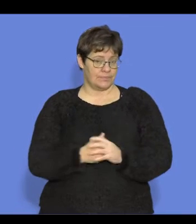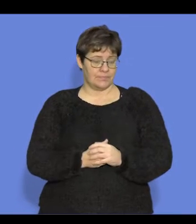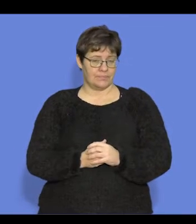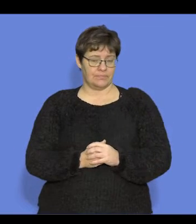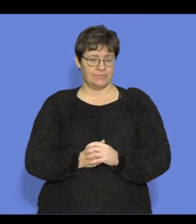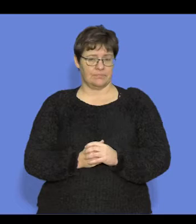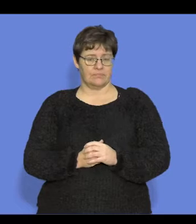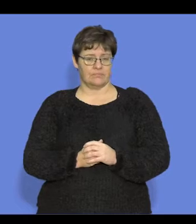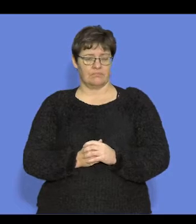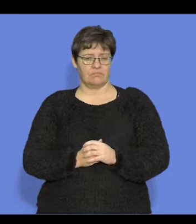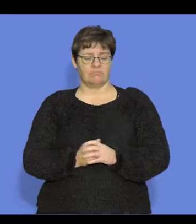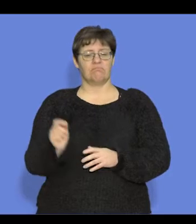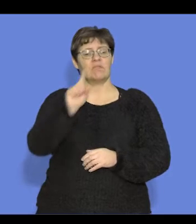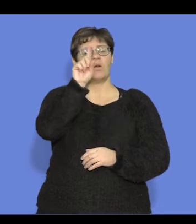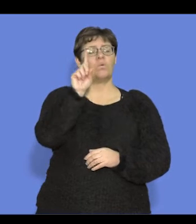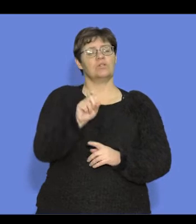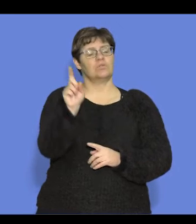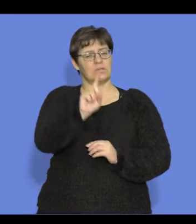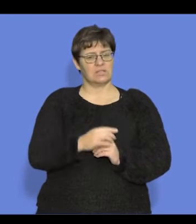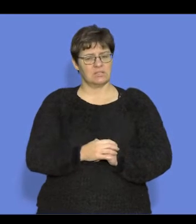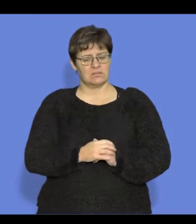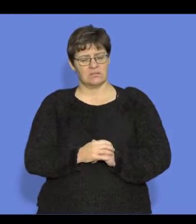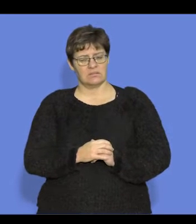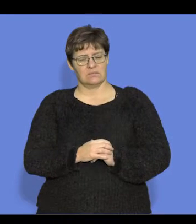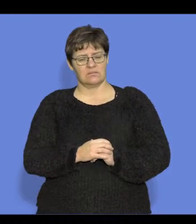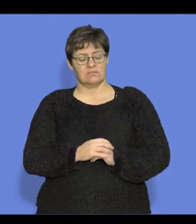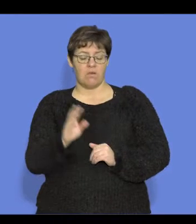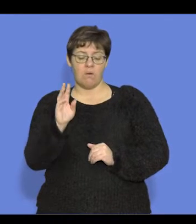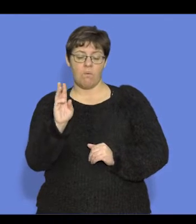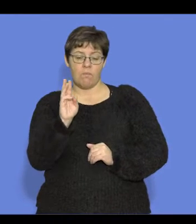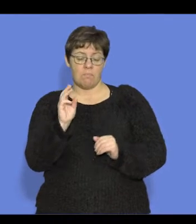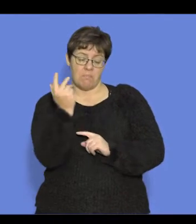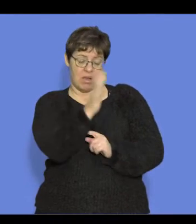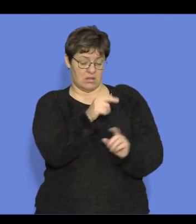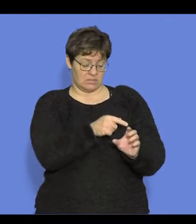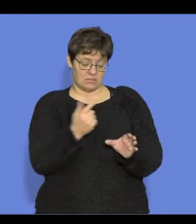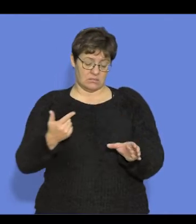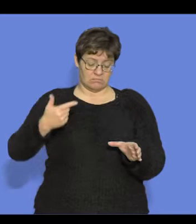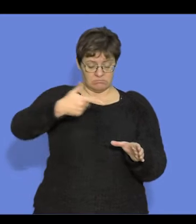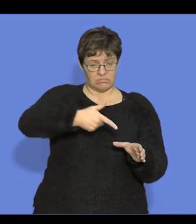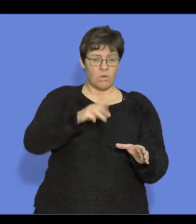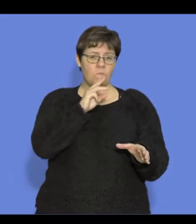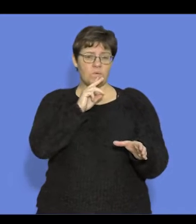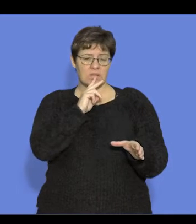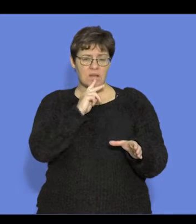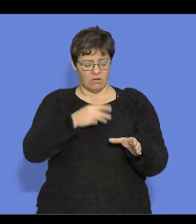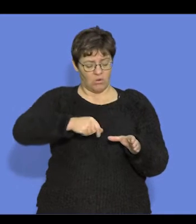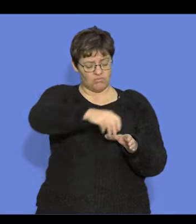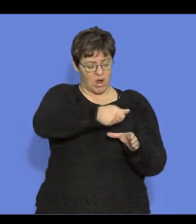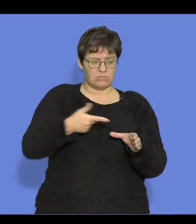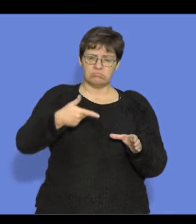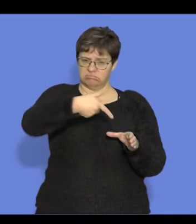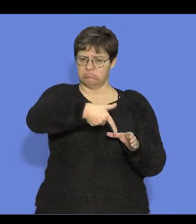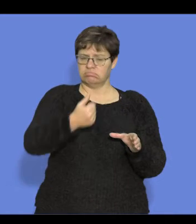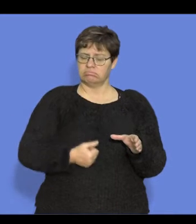The question we're going to be looking at is, when you water a plant, you pour water on the soil. And yet